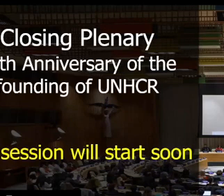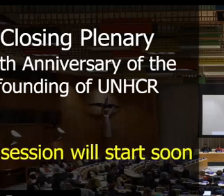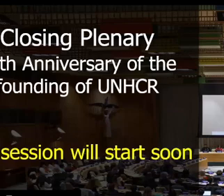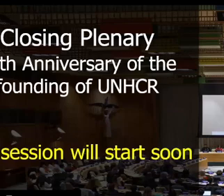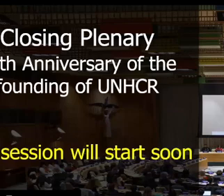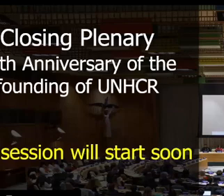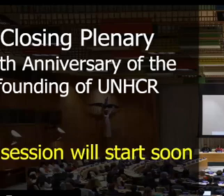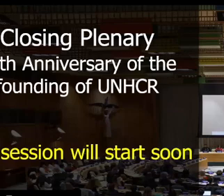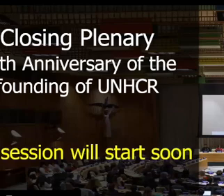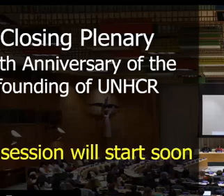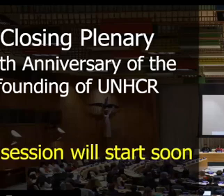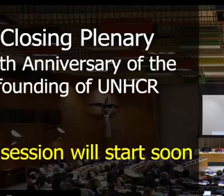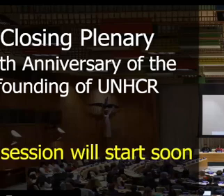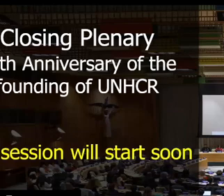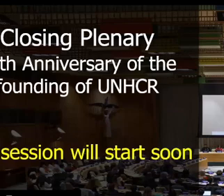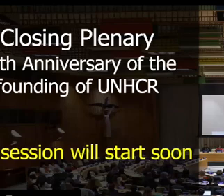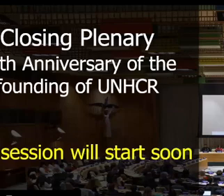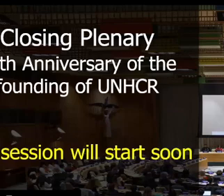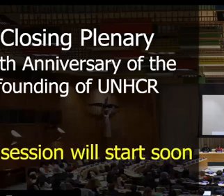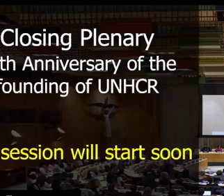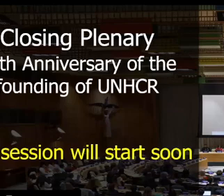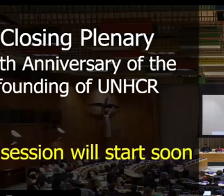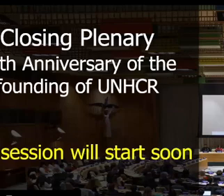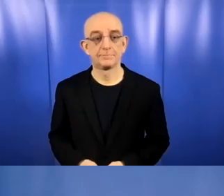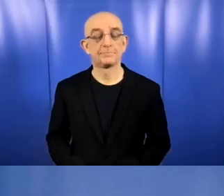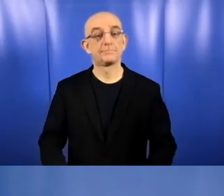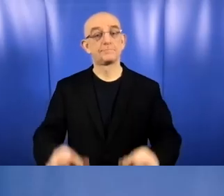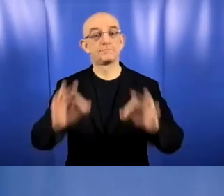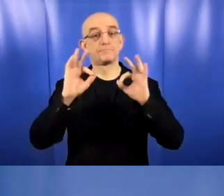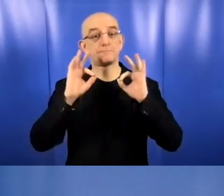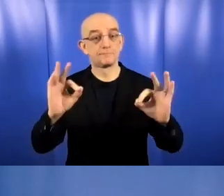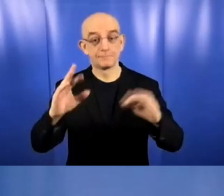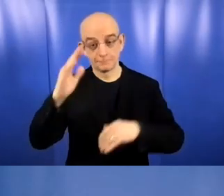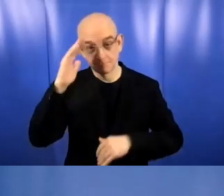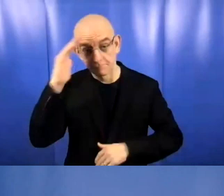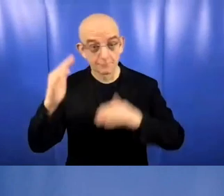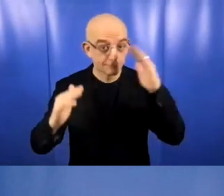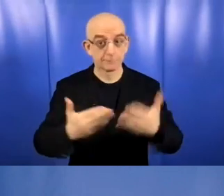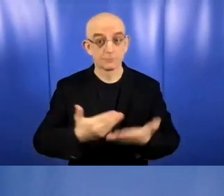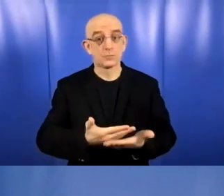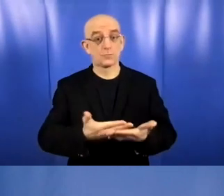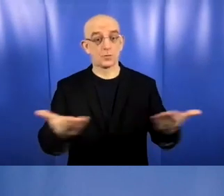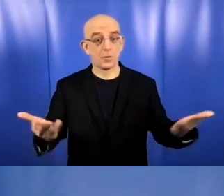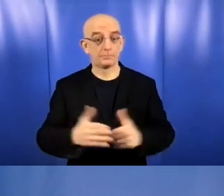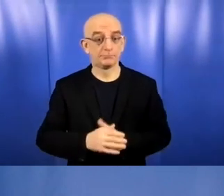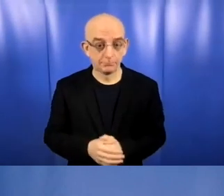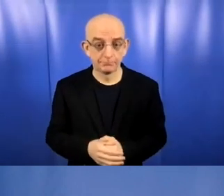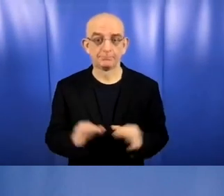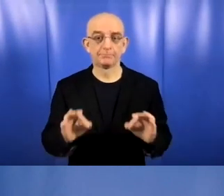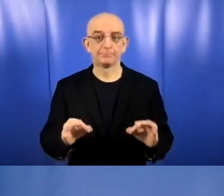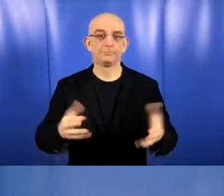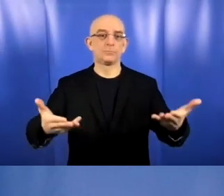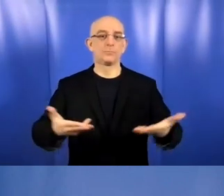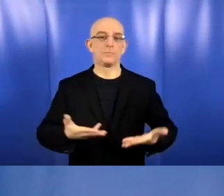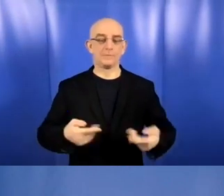Good afternoon, everybody. Welcome to the final session in this series of webinars that